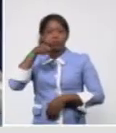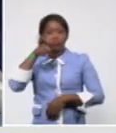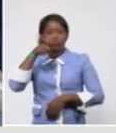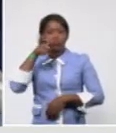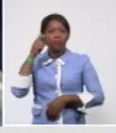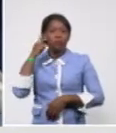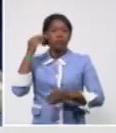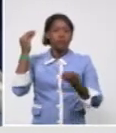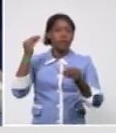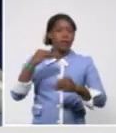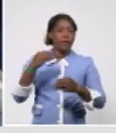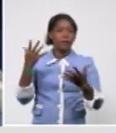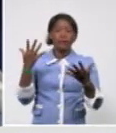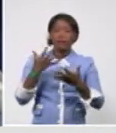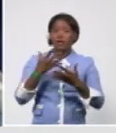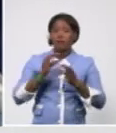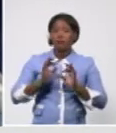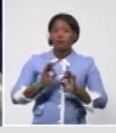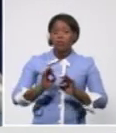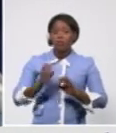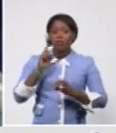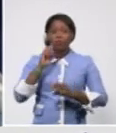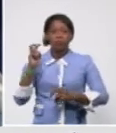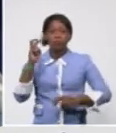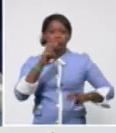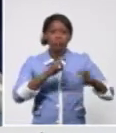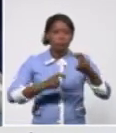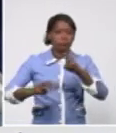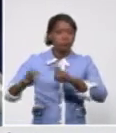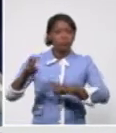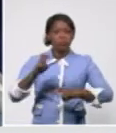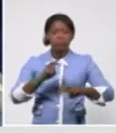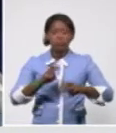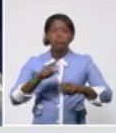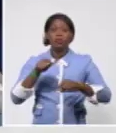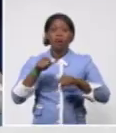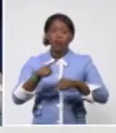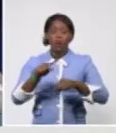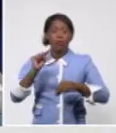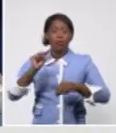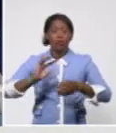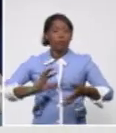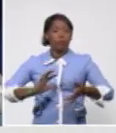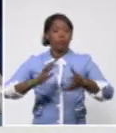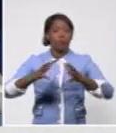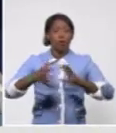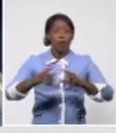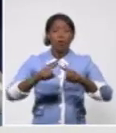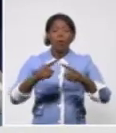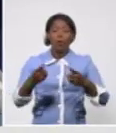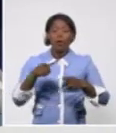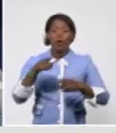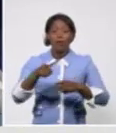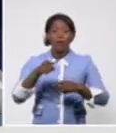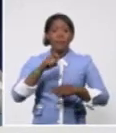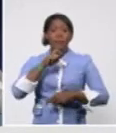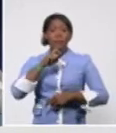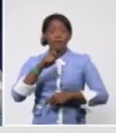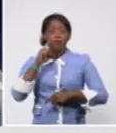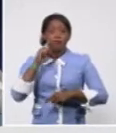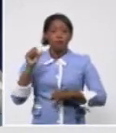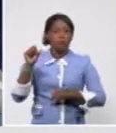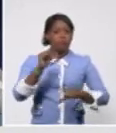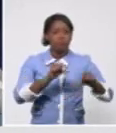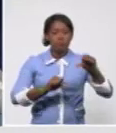virus. As I always mention, samples from all of the country's provinces and the Isle of Youth